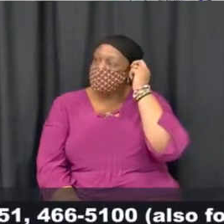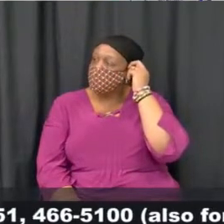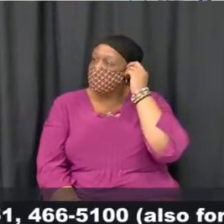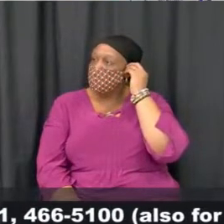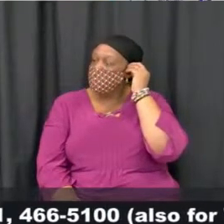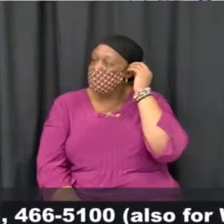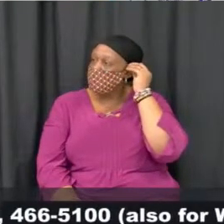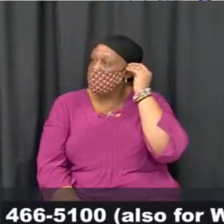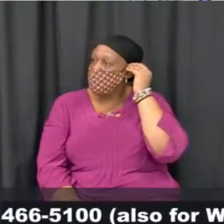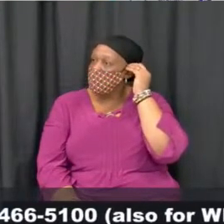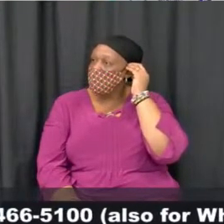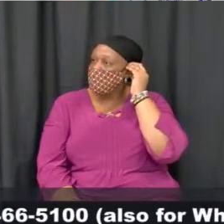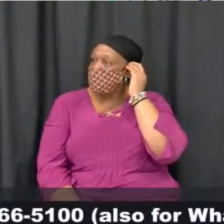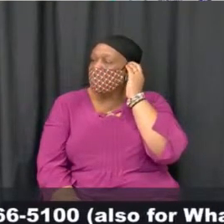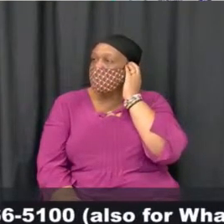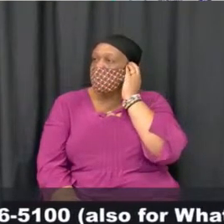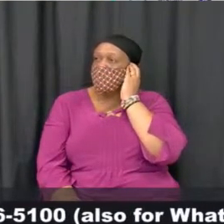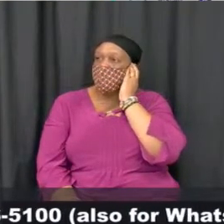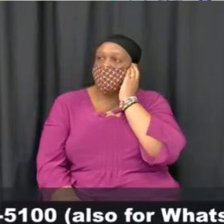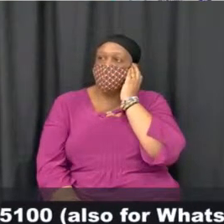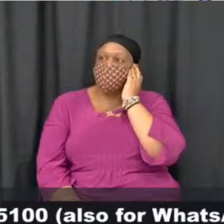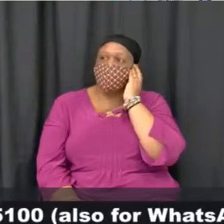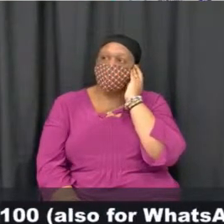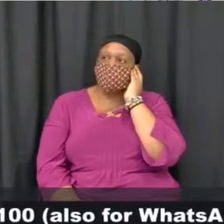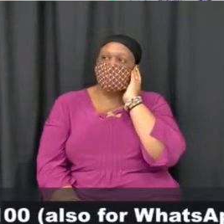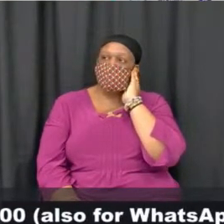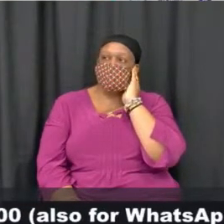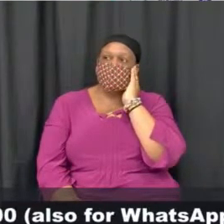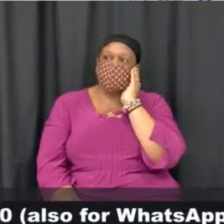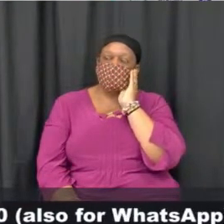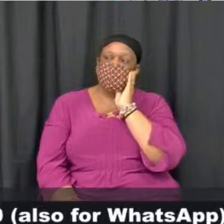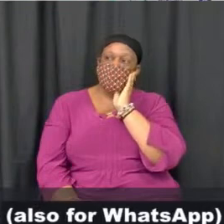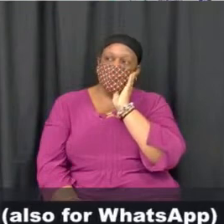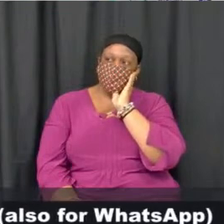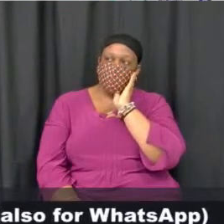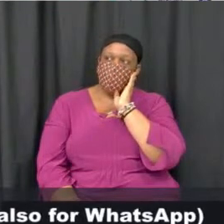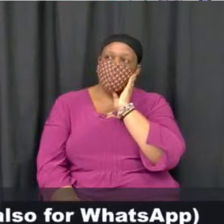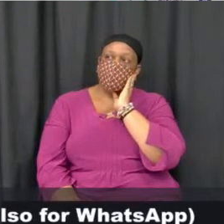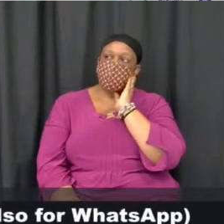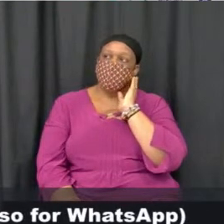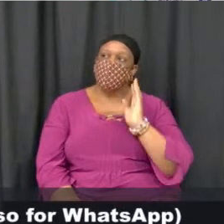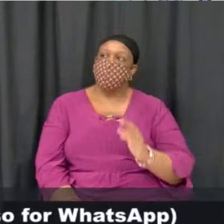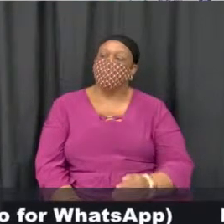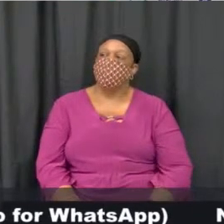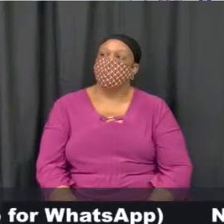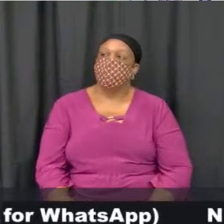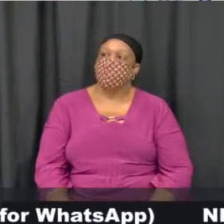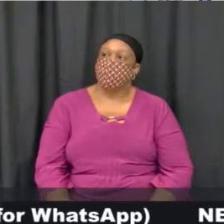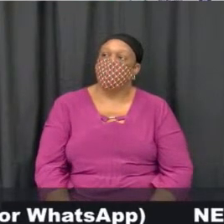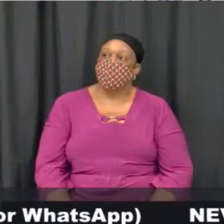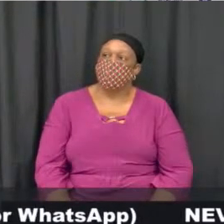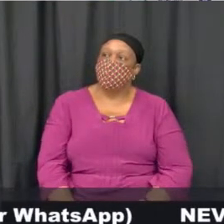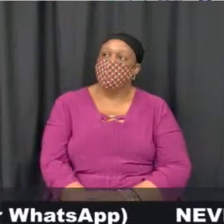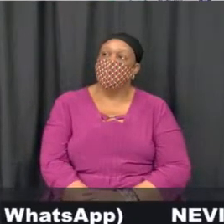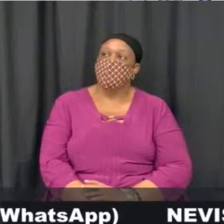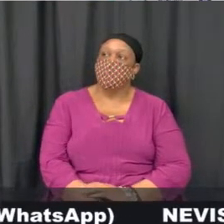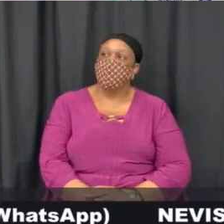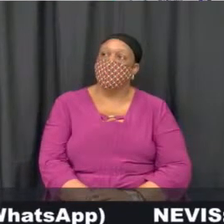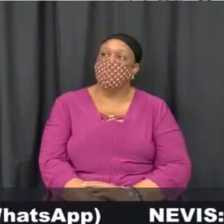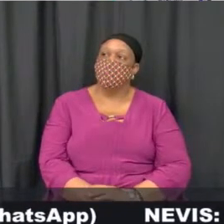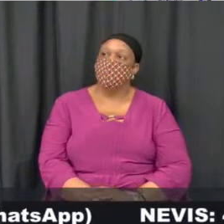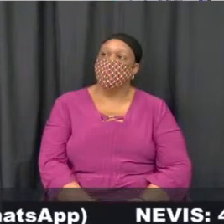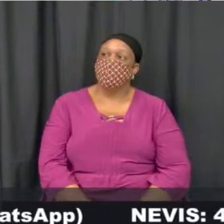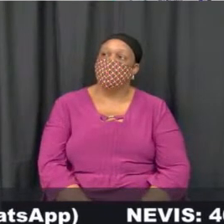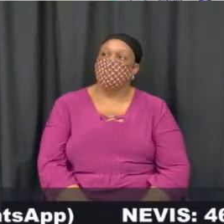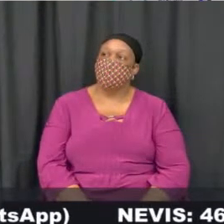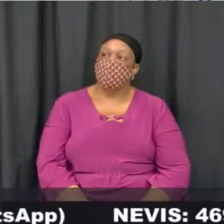fight has also been for the pregnant mother and the unborn child who cannot be vaccinated.